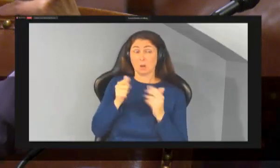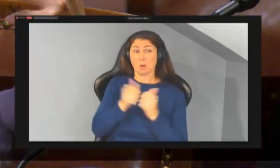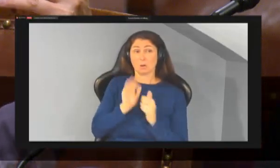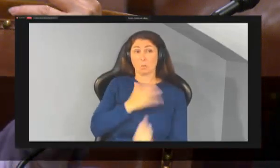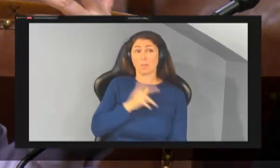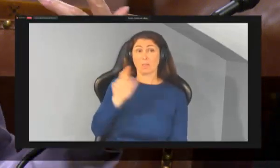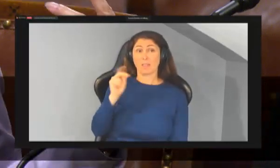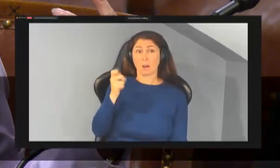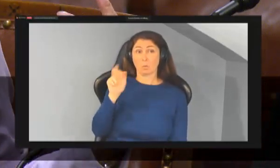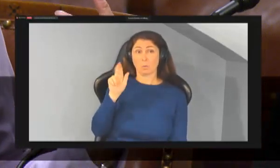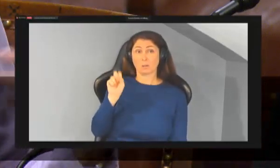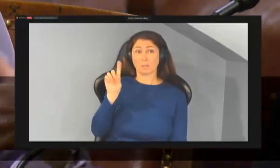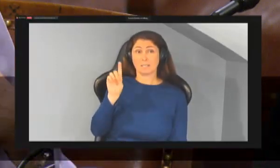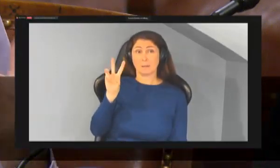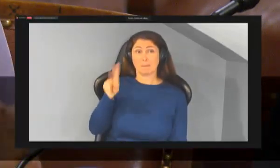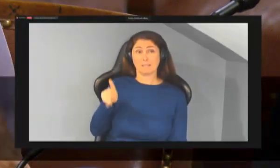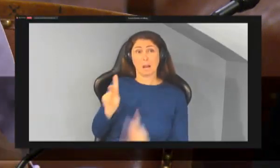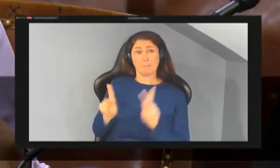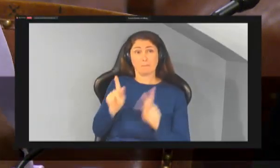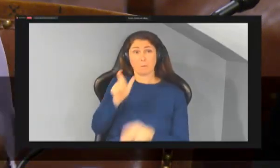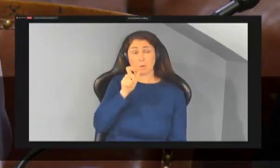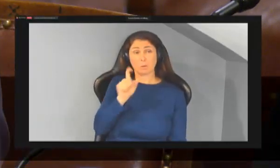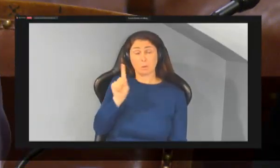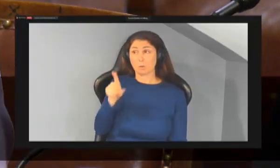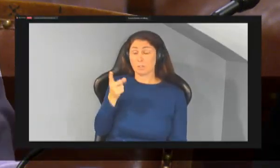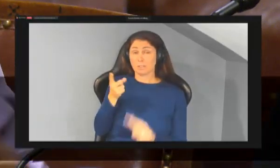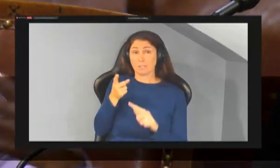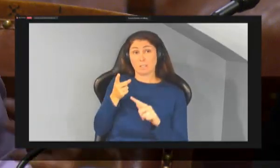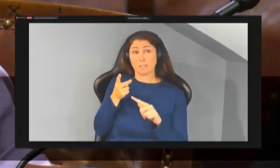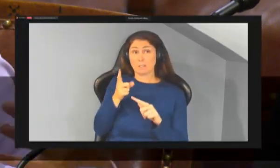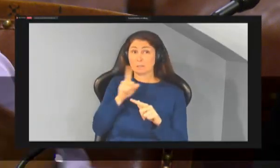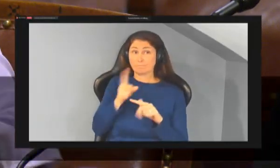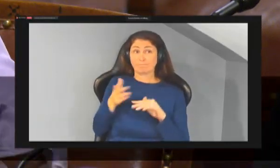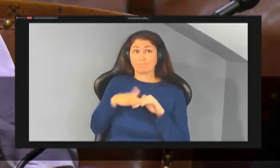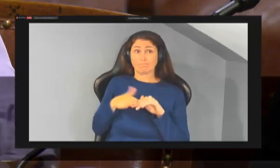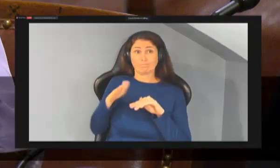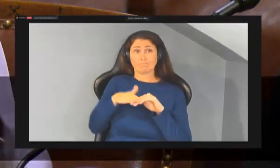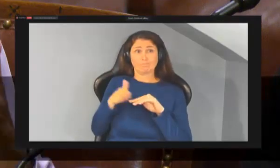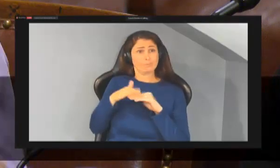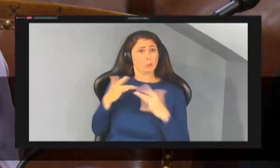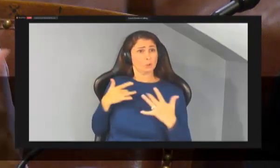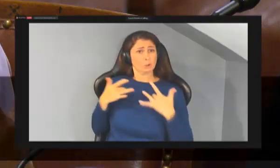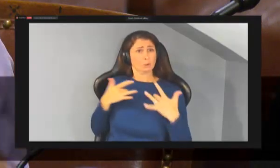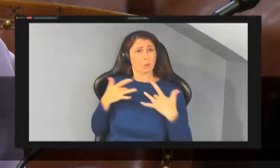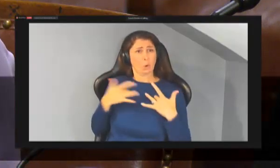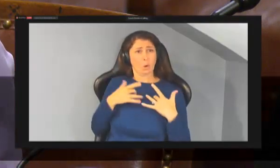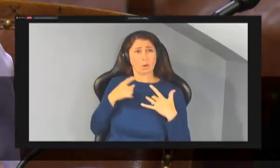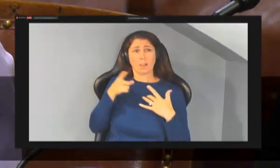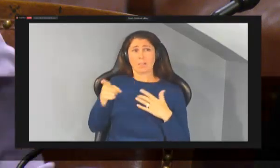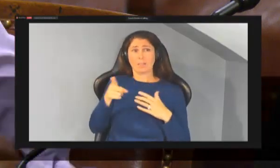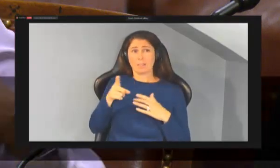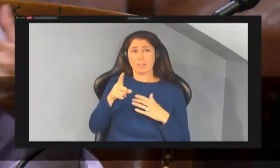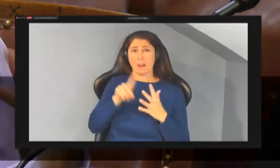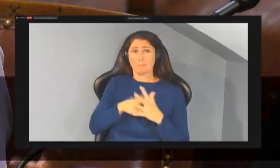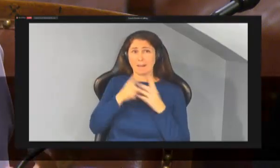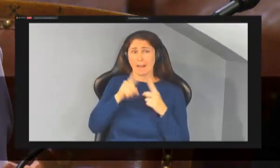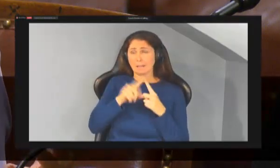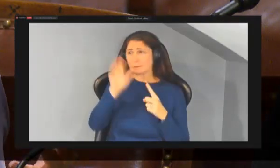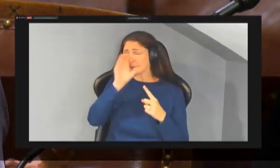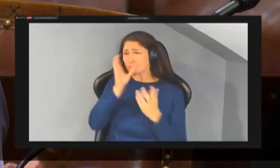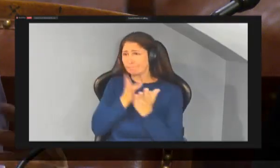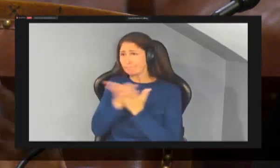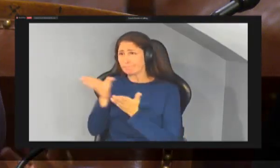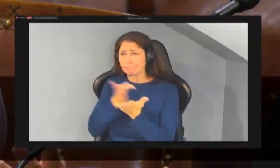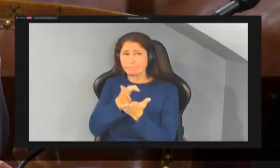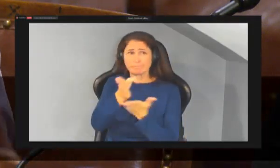our DPW folks who have just been increasingly concerned, and they began to explore a number of avenues and began to understand